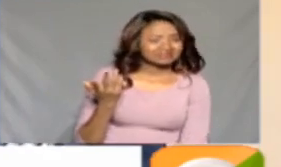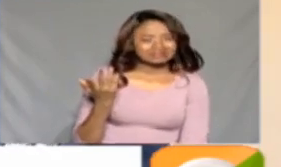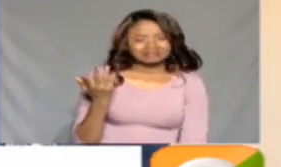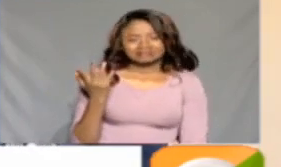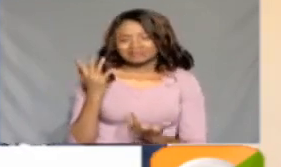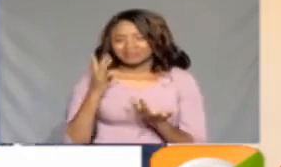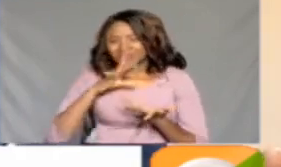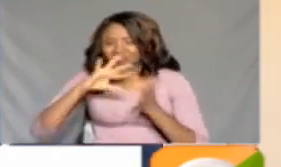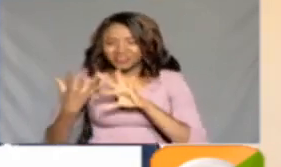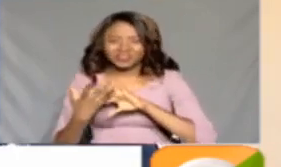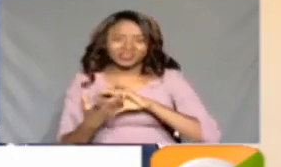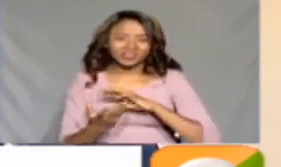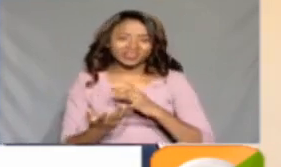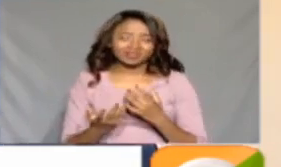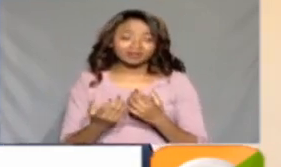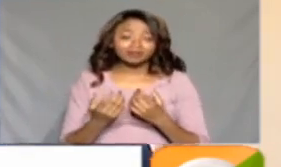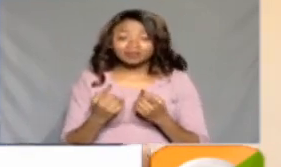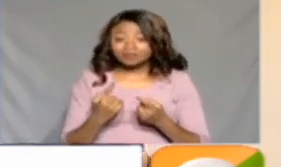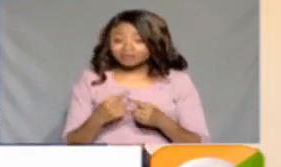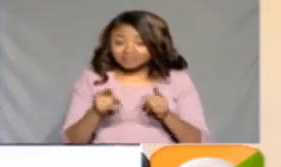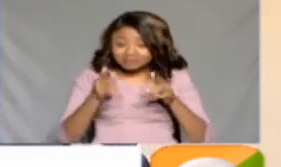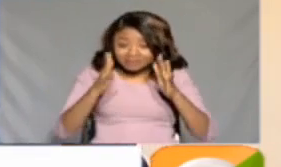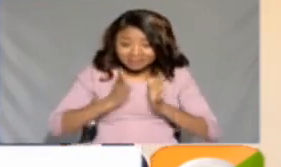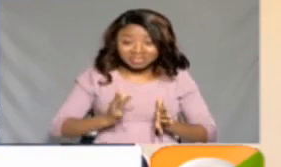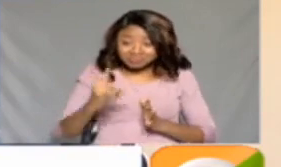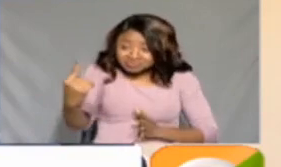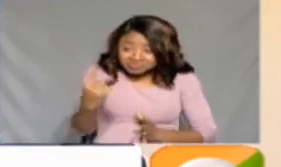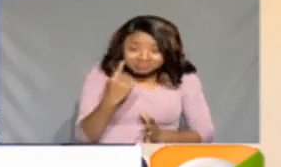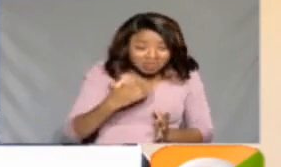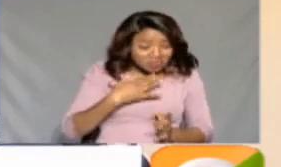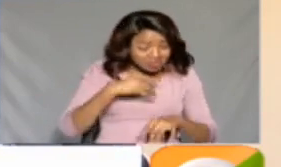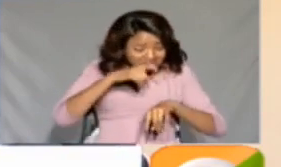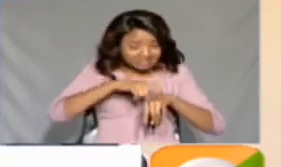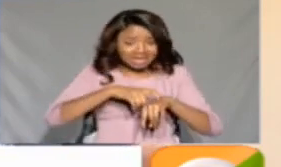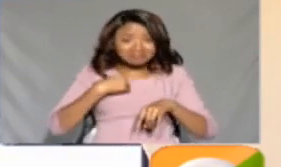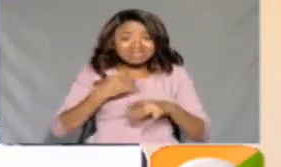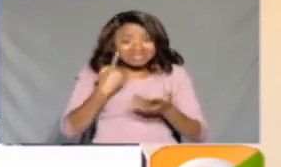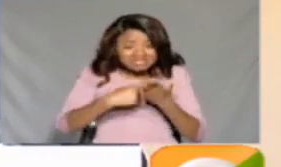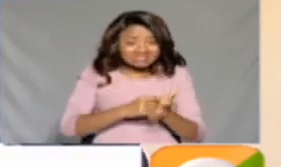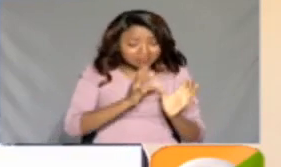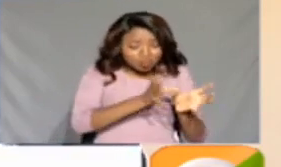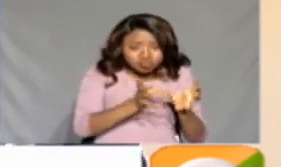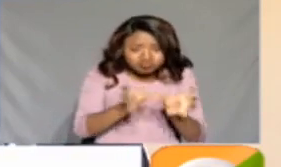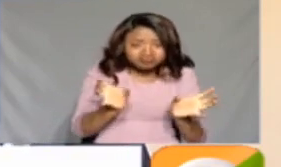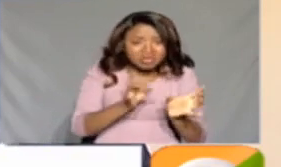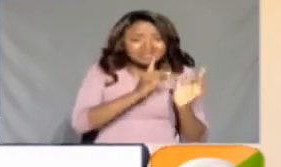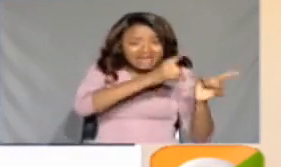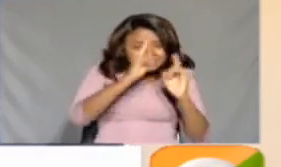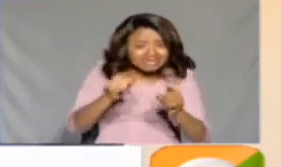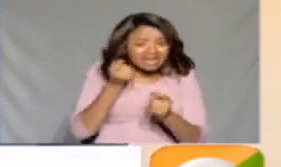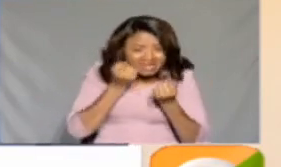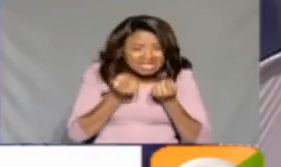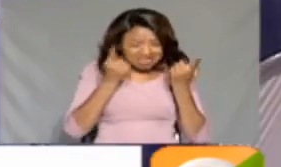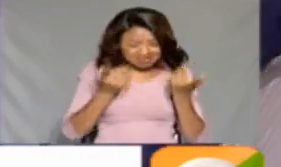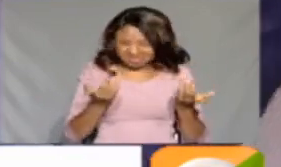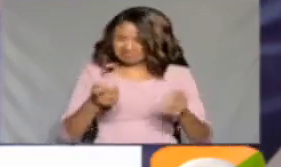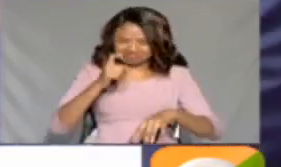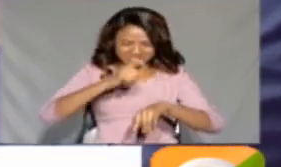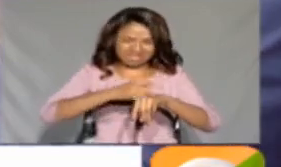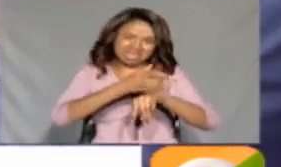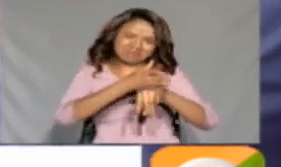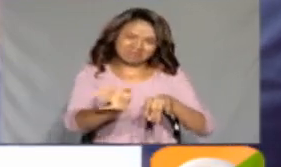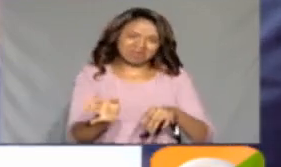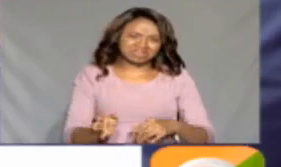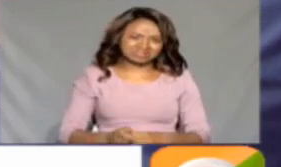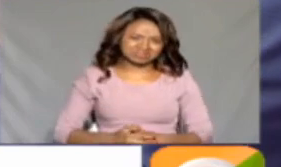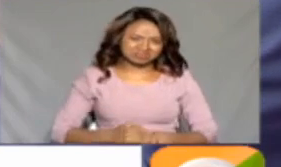distorted. And somehow somebody wants me to spend all my time about Tanga Tanga and Kieleweke. They're wasting our time. But you're